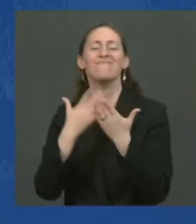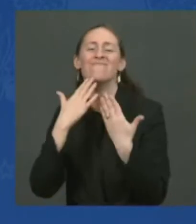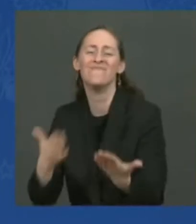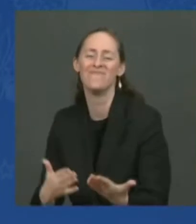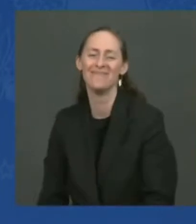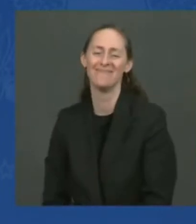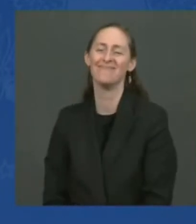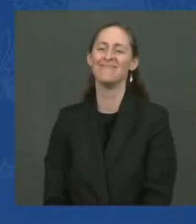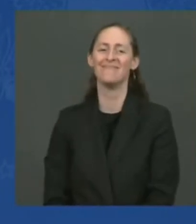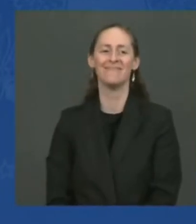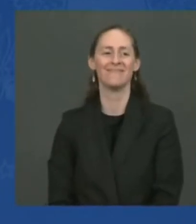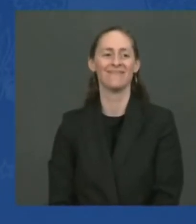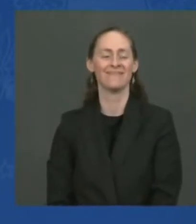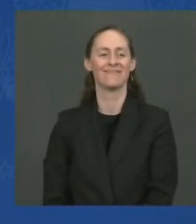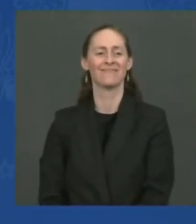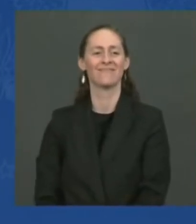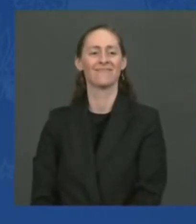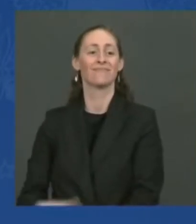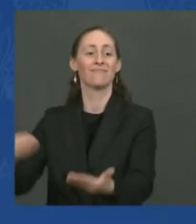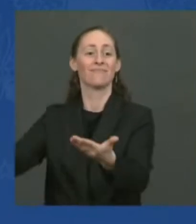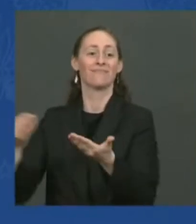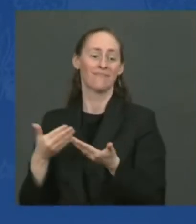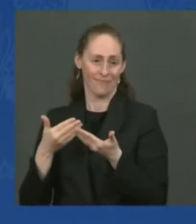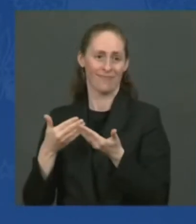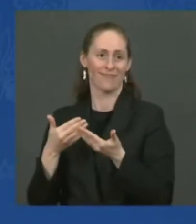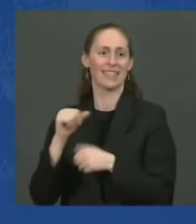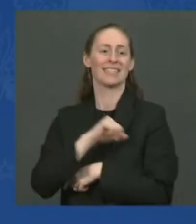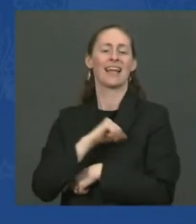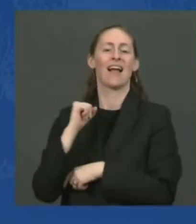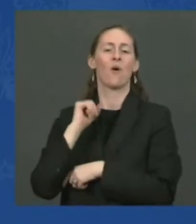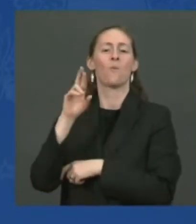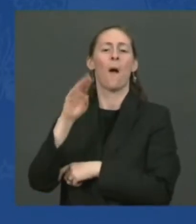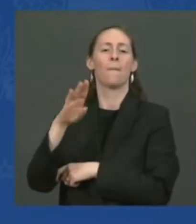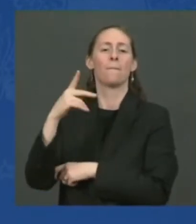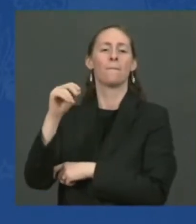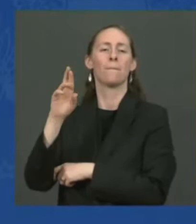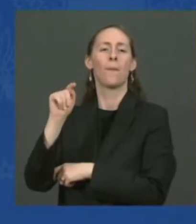Please welcome Senator Rob Portman.